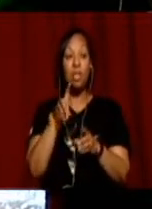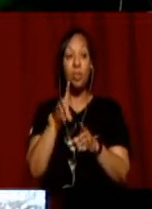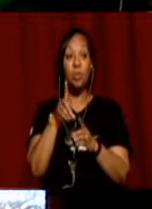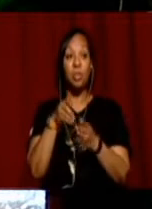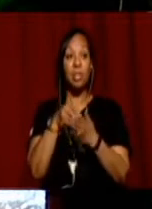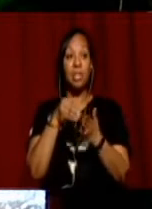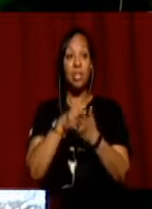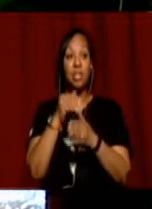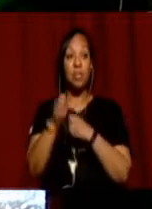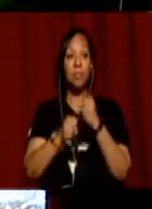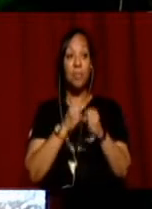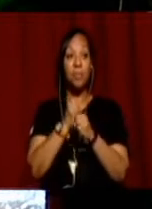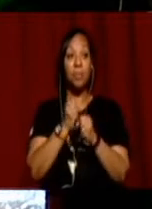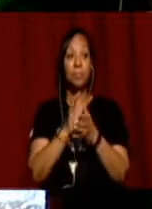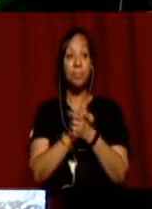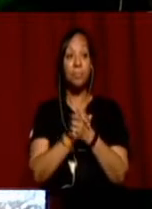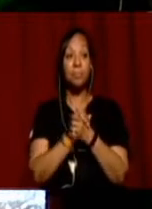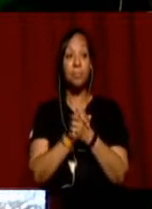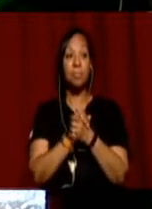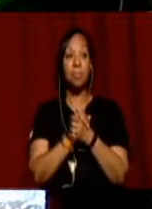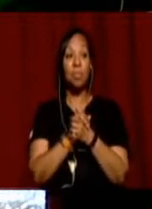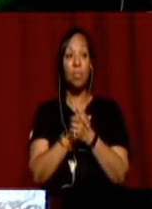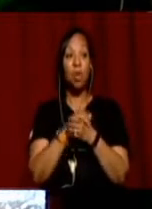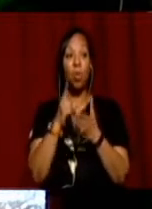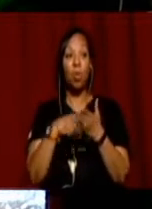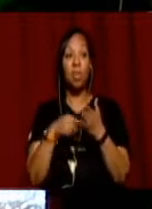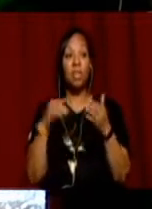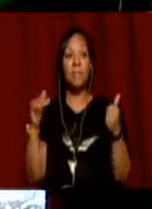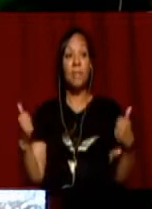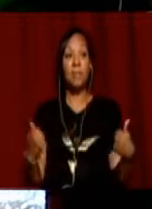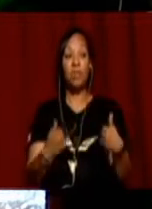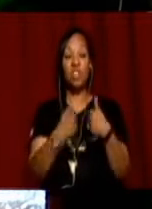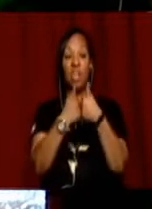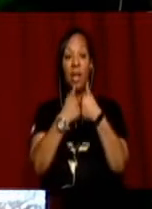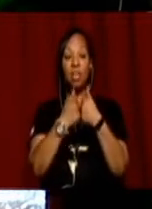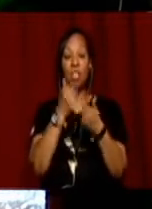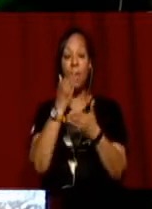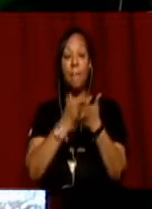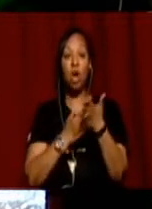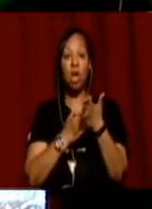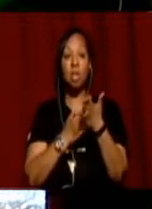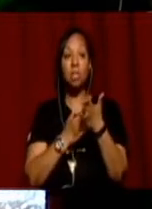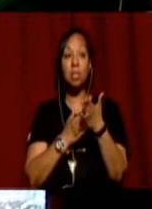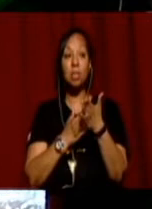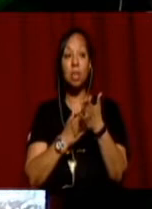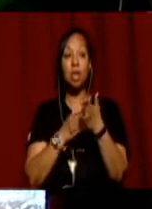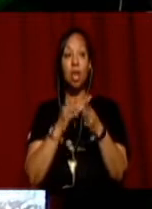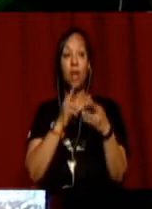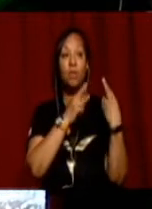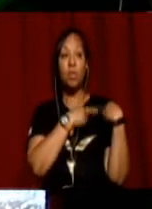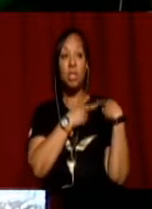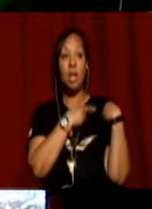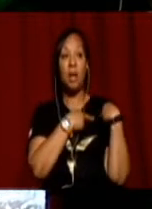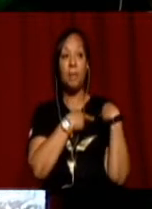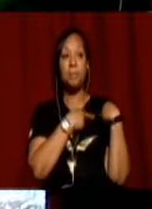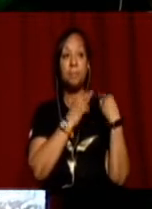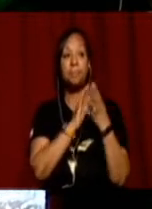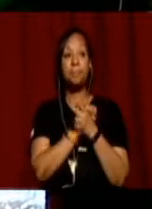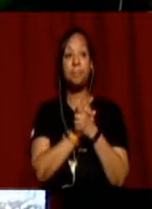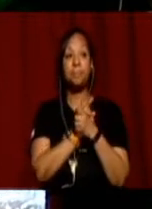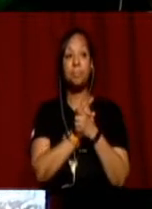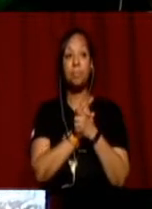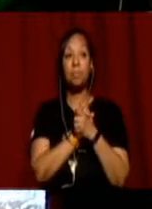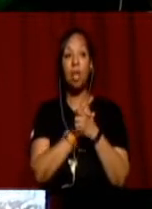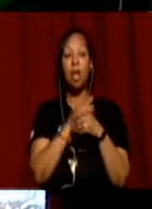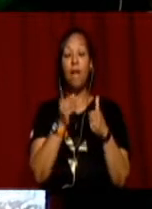here to see it. And so what has been the most challenging part about your job during this pandemic?